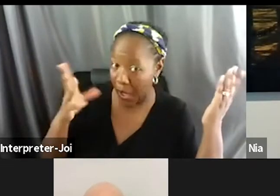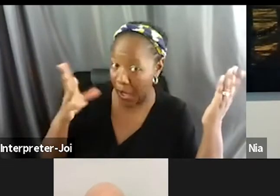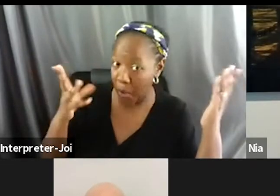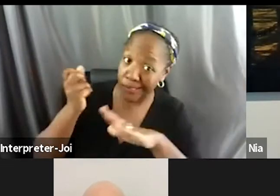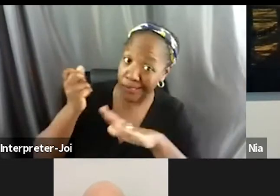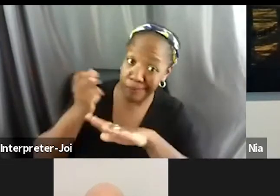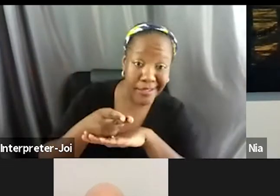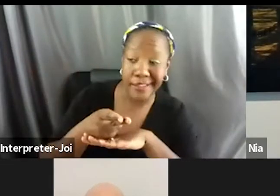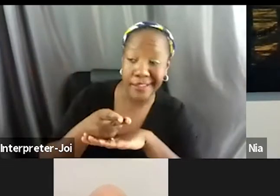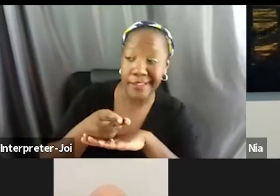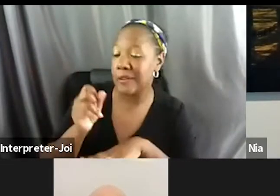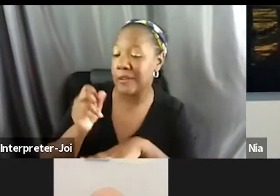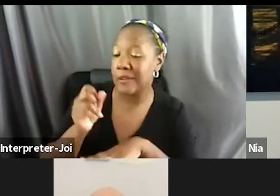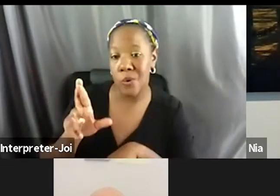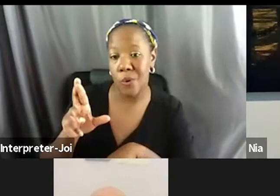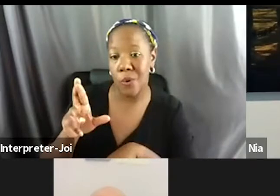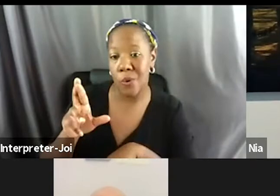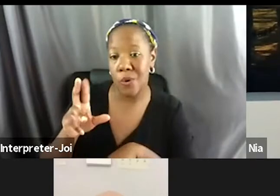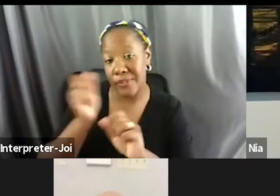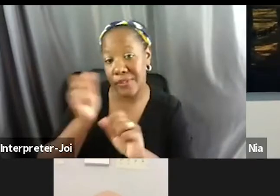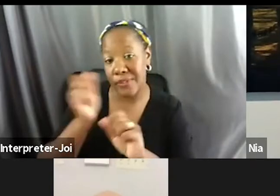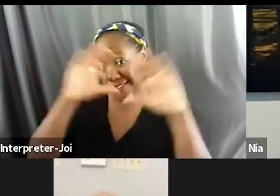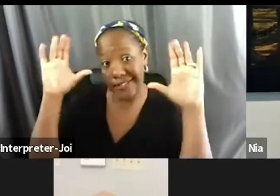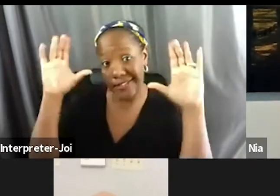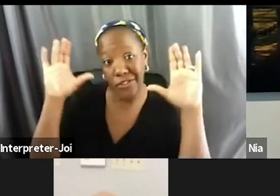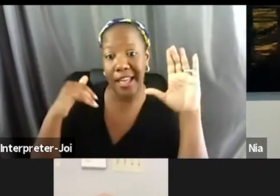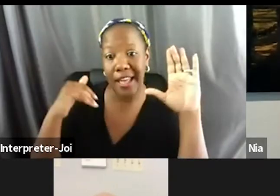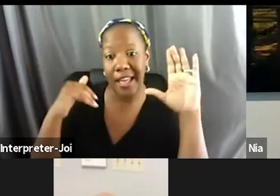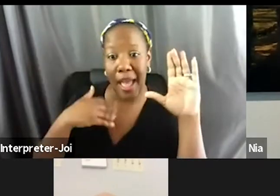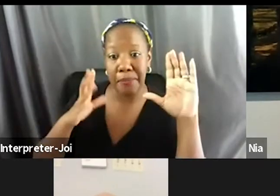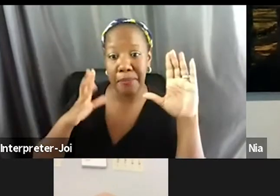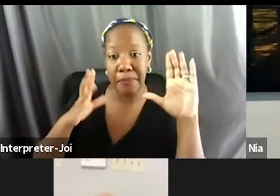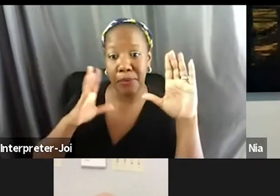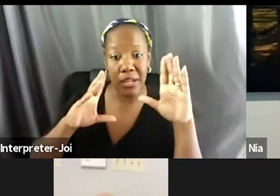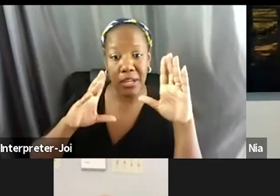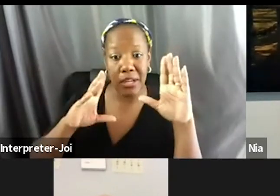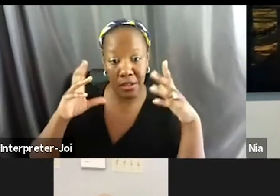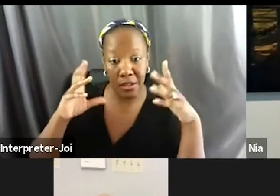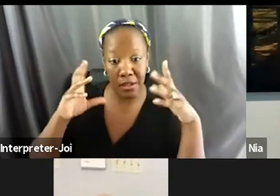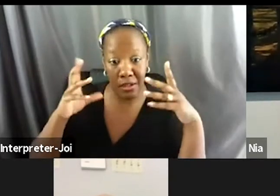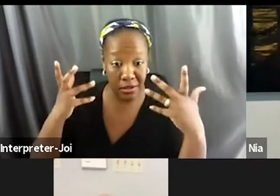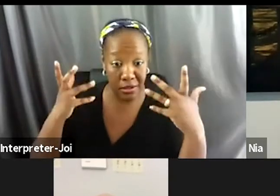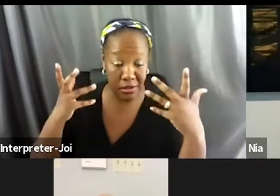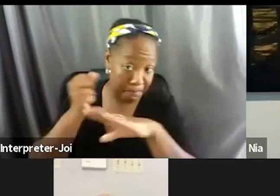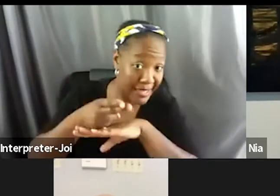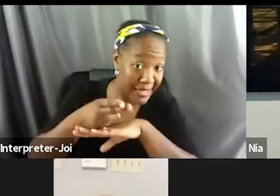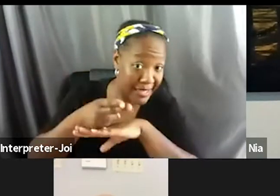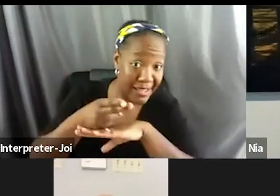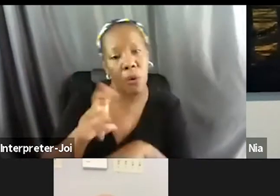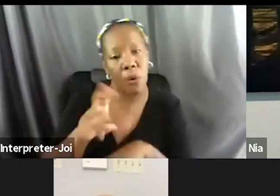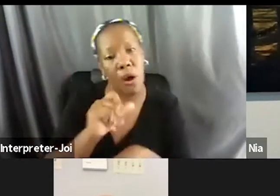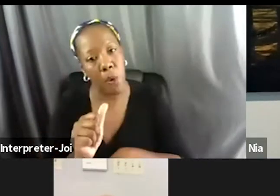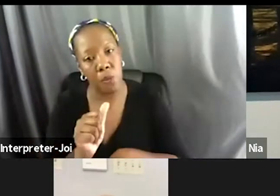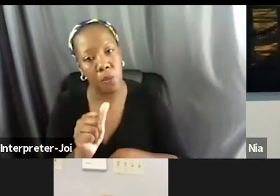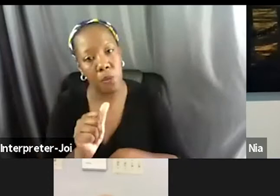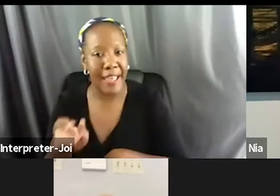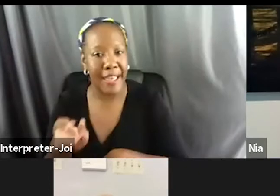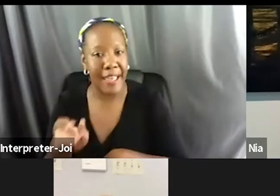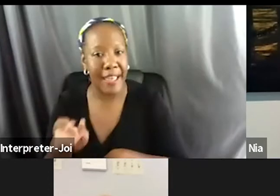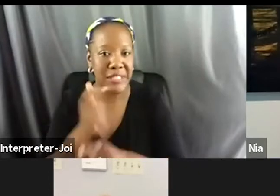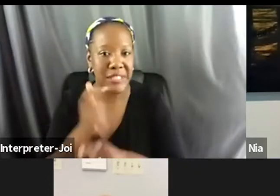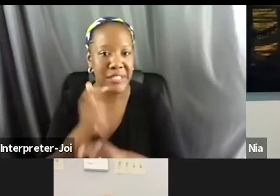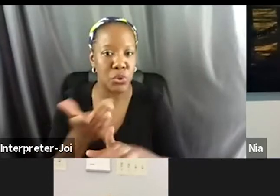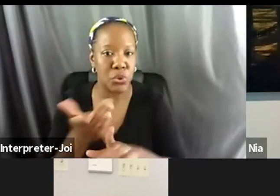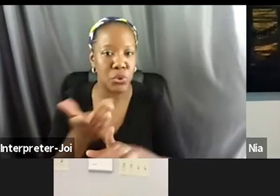that's, the creative visualization, I'm on the other side of it, or, I won't, because like I said, I had two sisters that died of cancer,